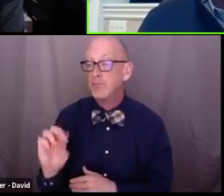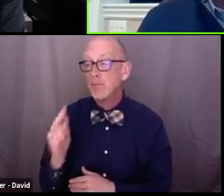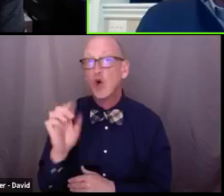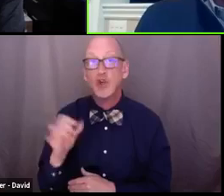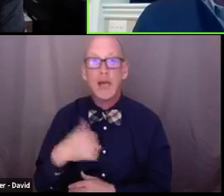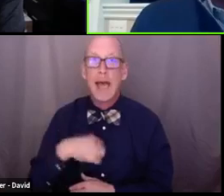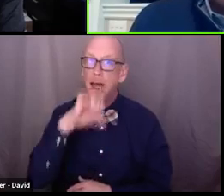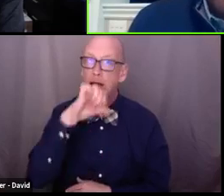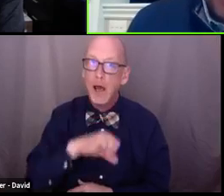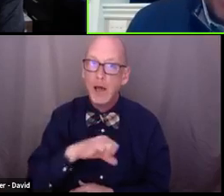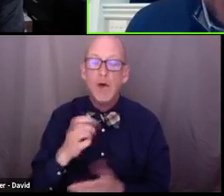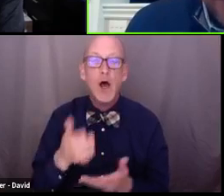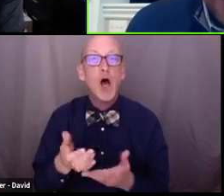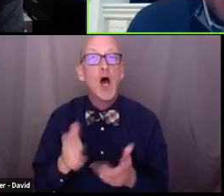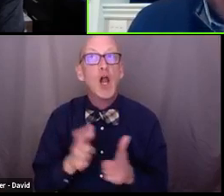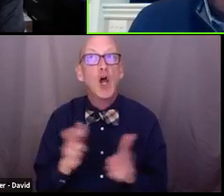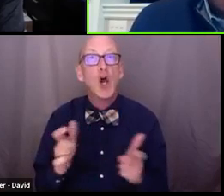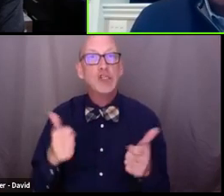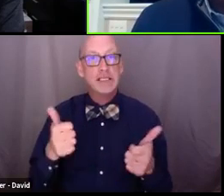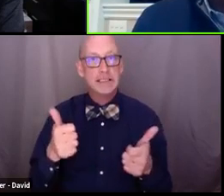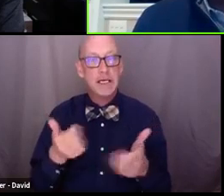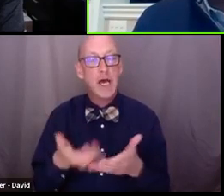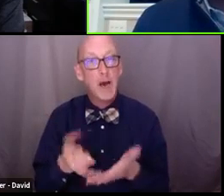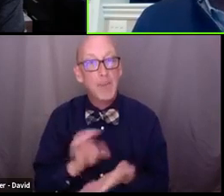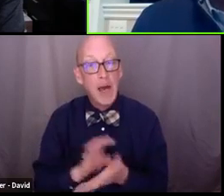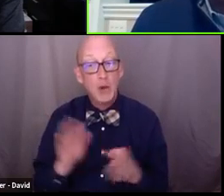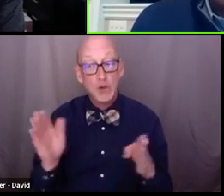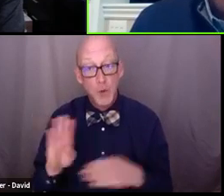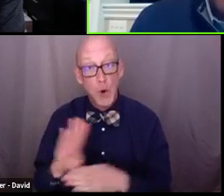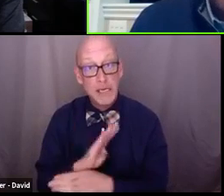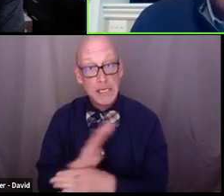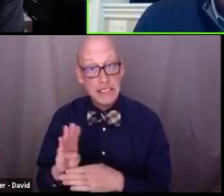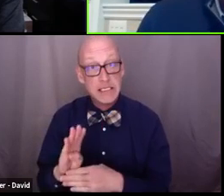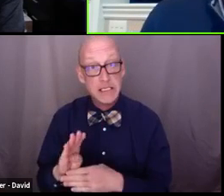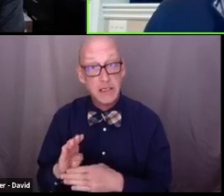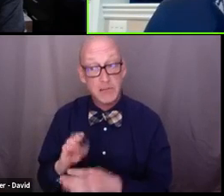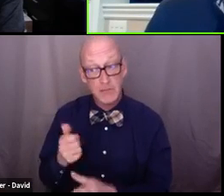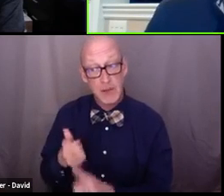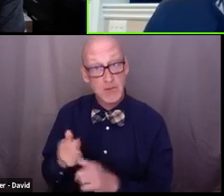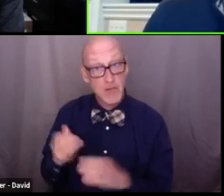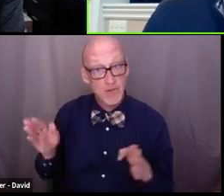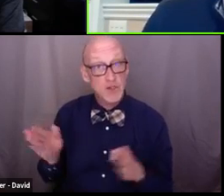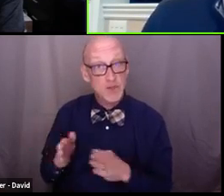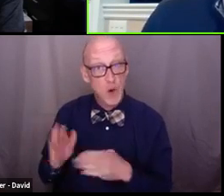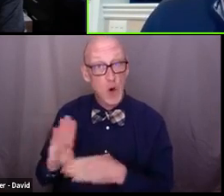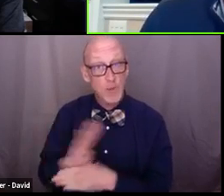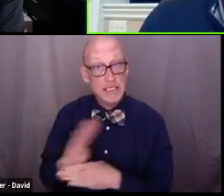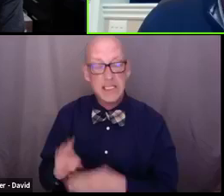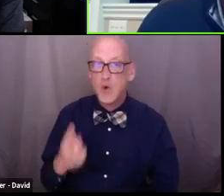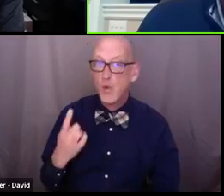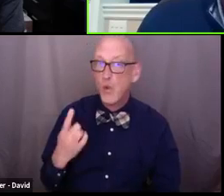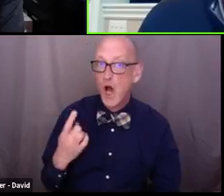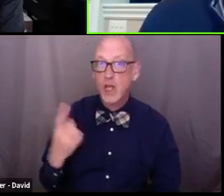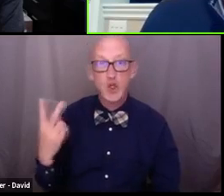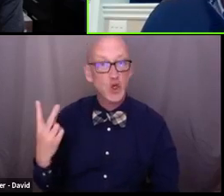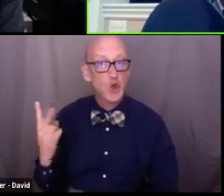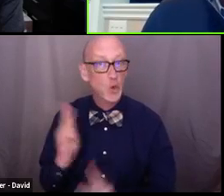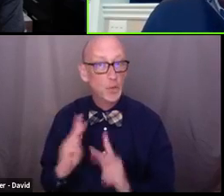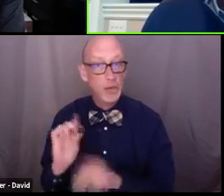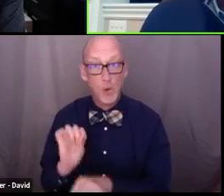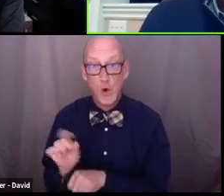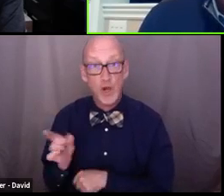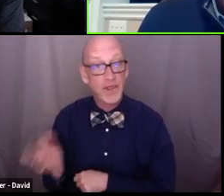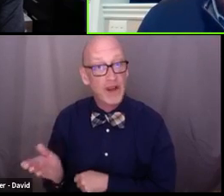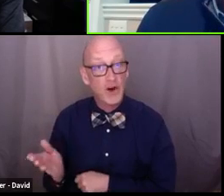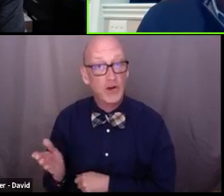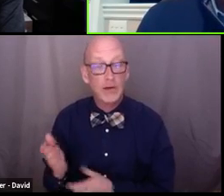the largest amount of small business, or the most small business we have in the country, are small businesses that are either 1 or 2 employees. Most of them are just